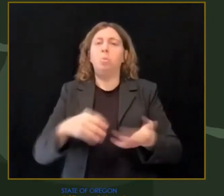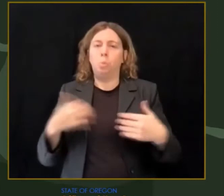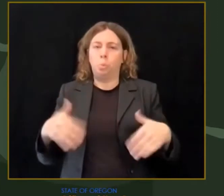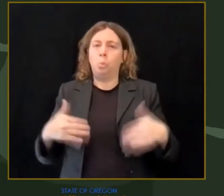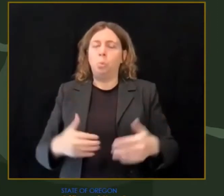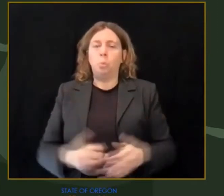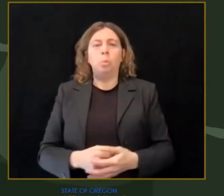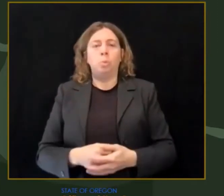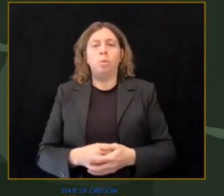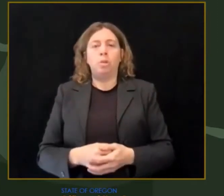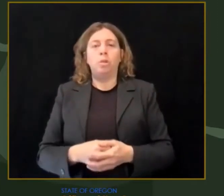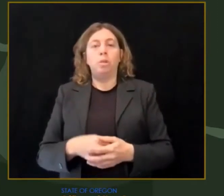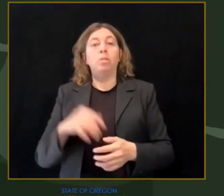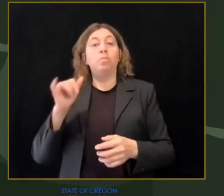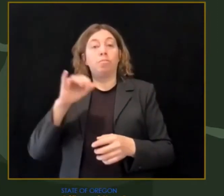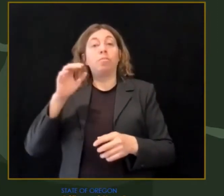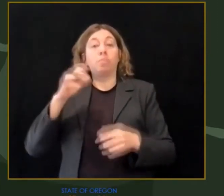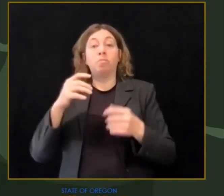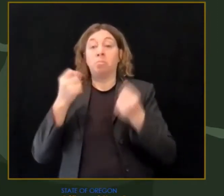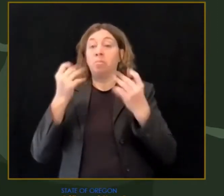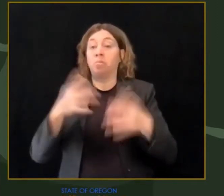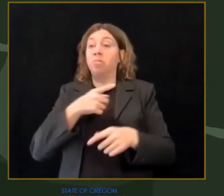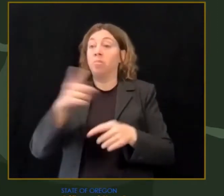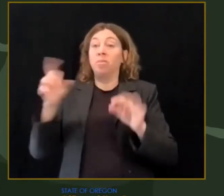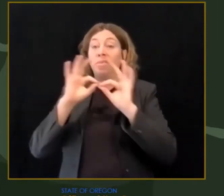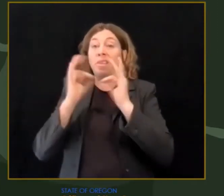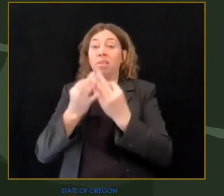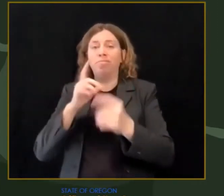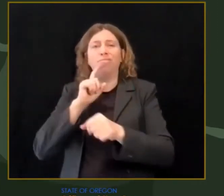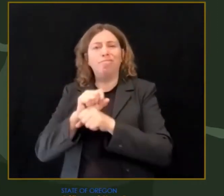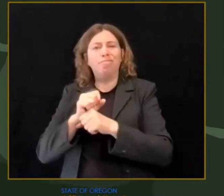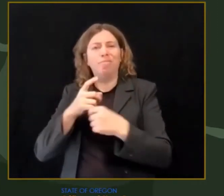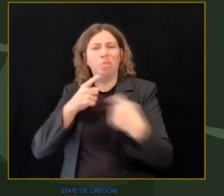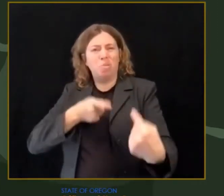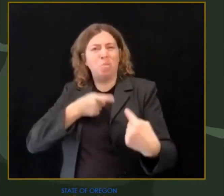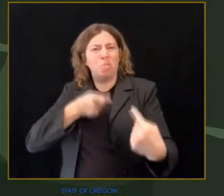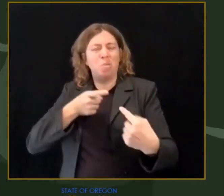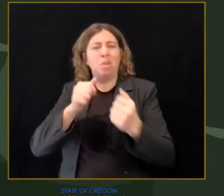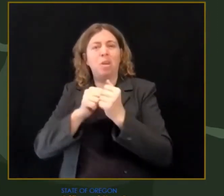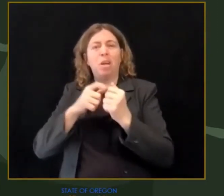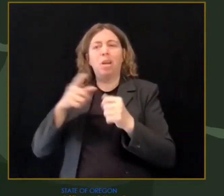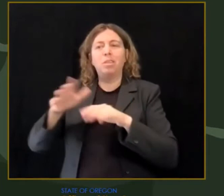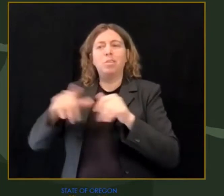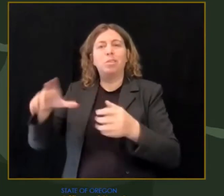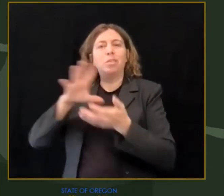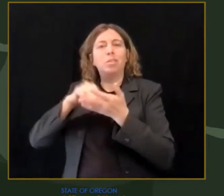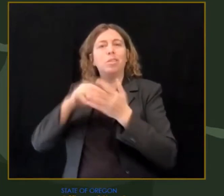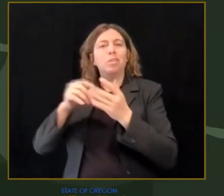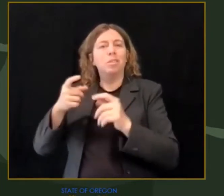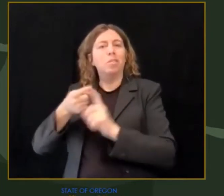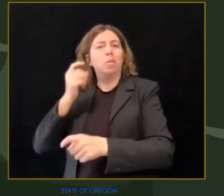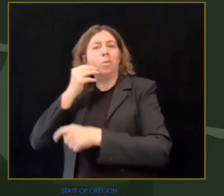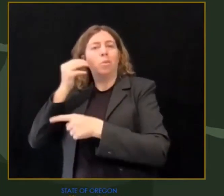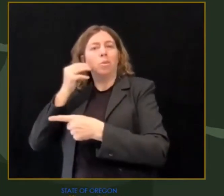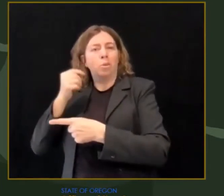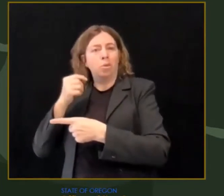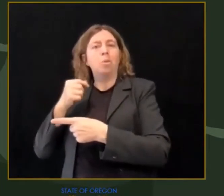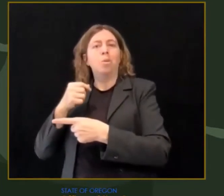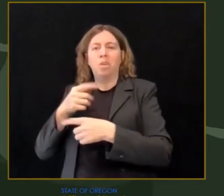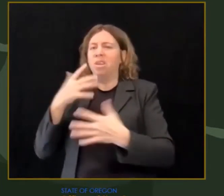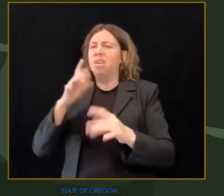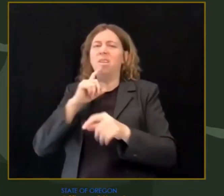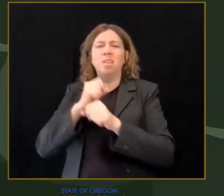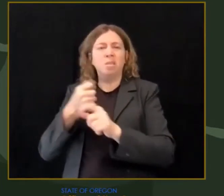of distance learning, with the impact disproportionately falling on working mothers. And we know